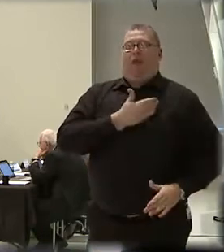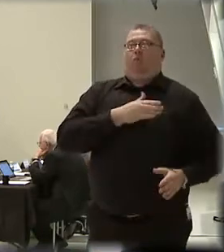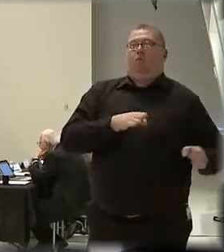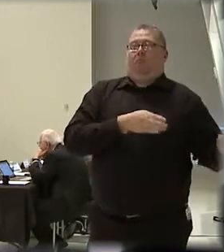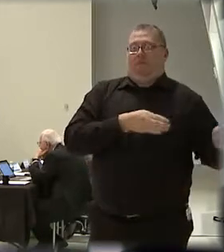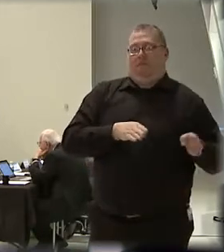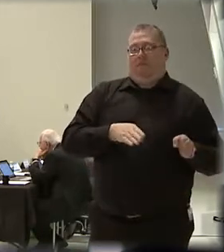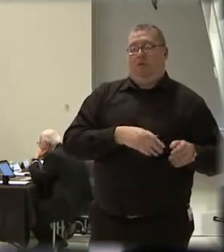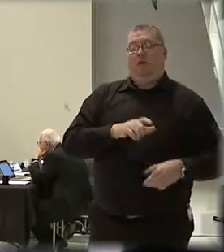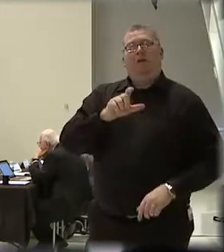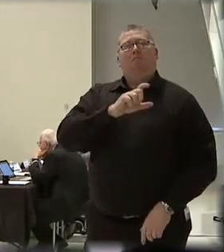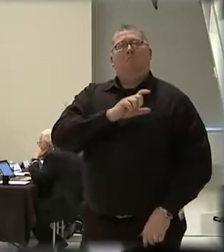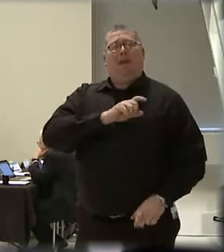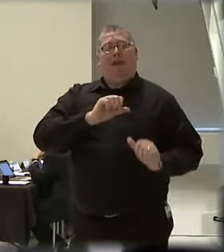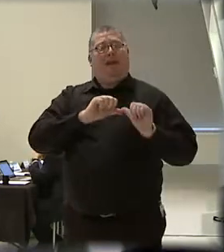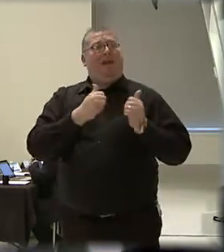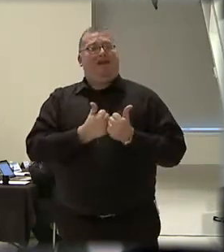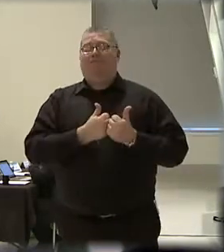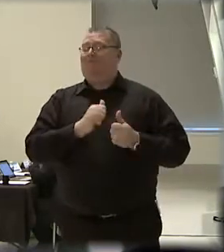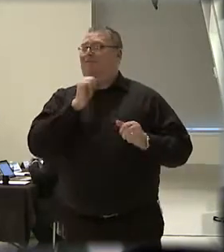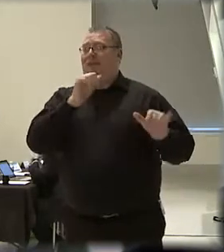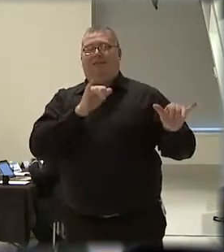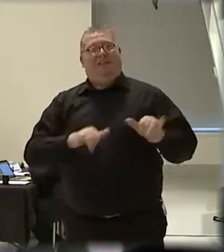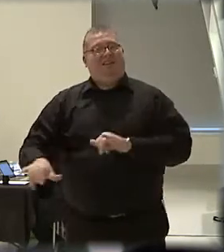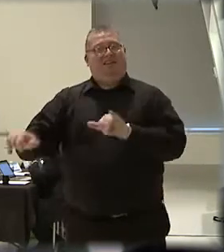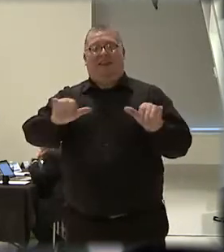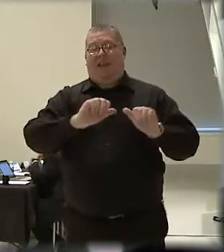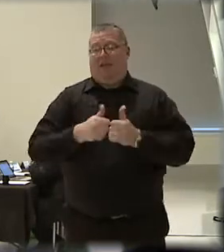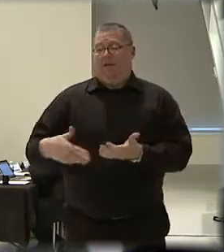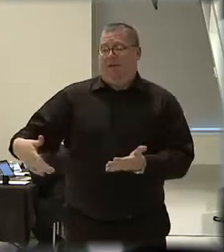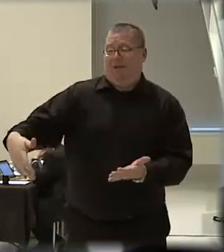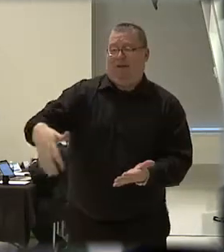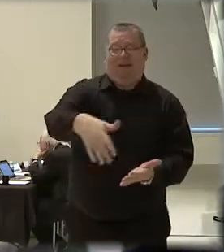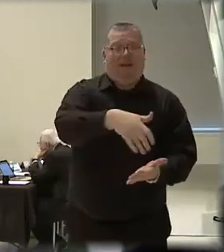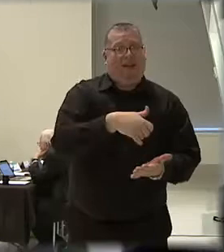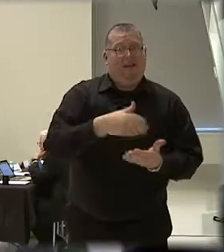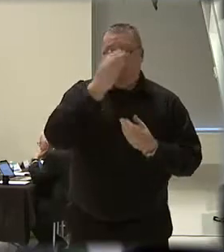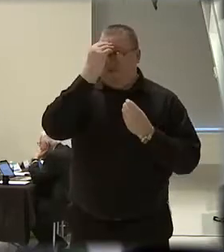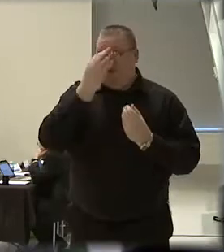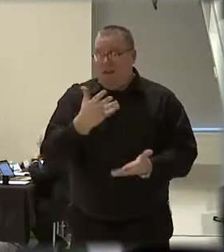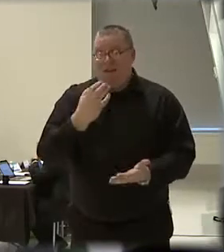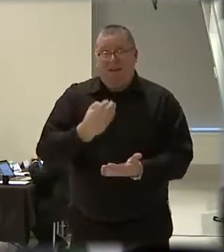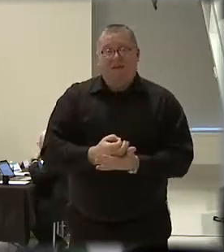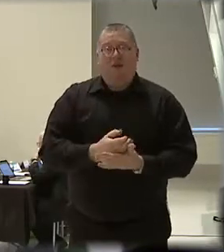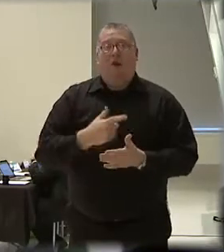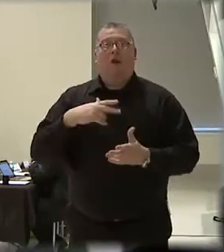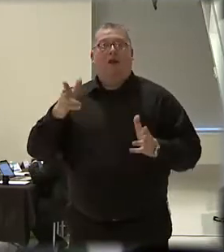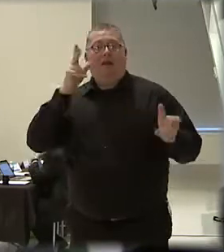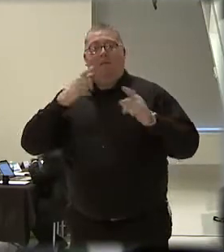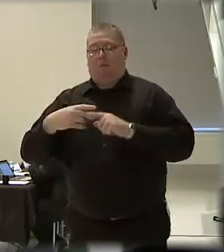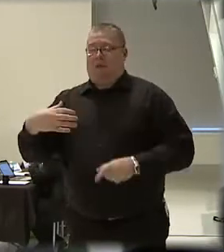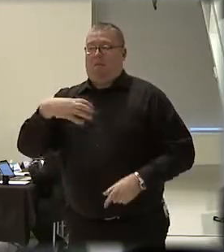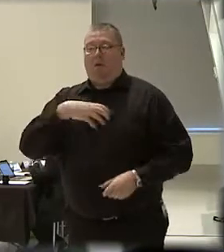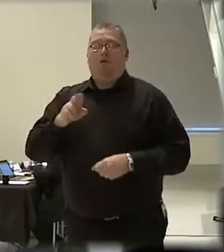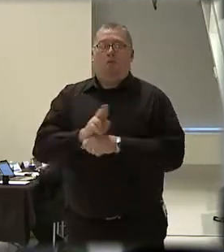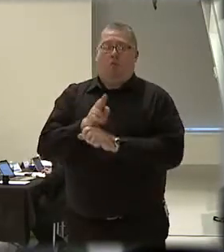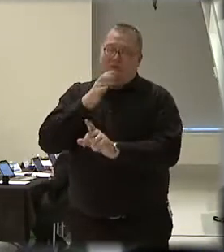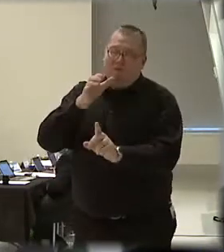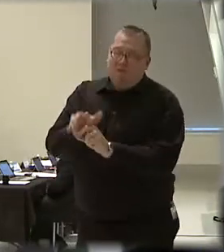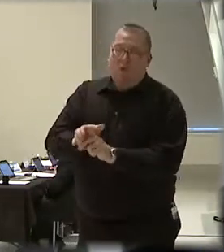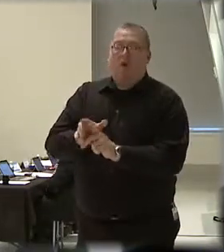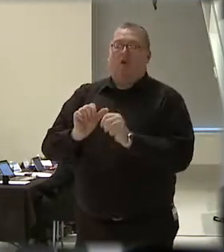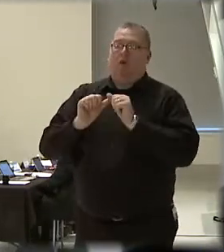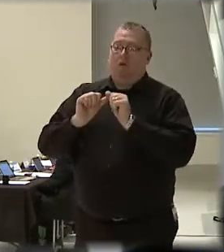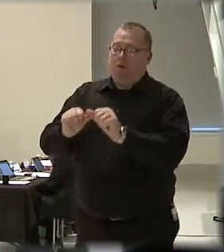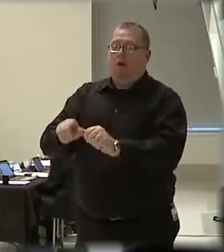Police agencies are wildly inconsistent in how they collect and analyze and learn from complaint, use of force, and early